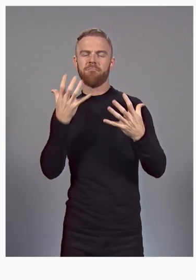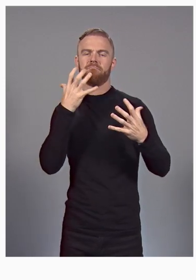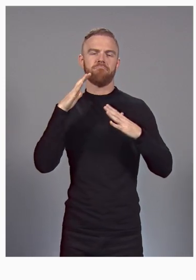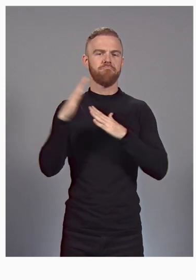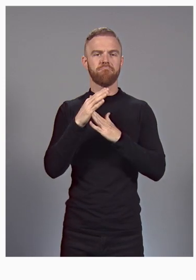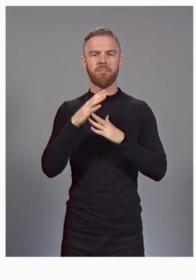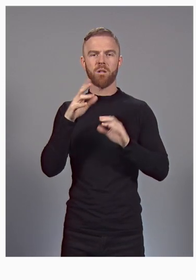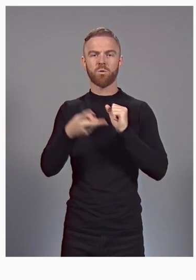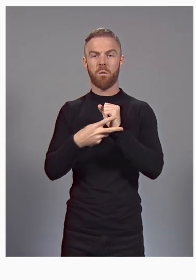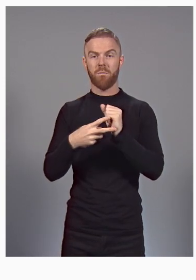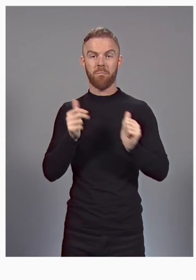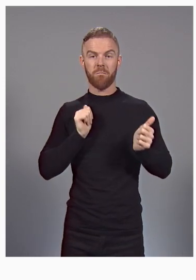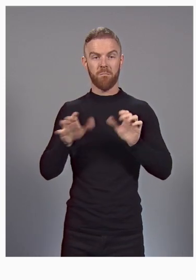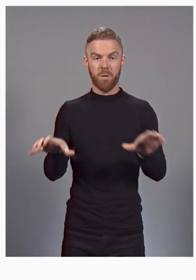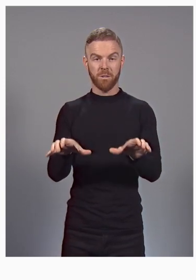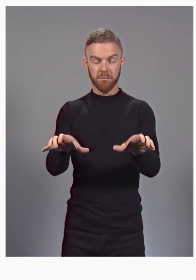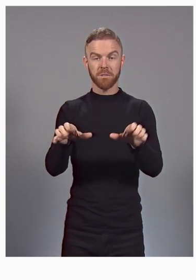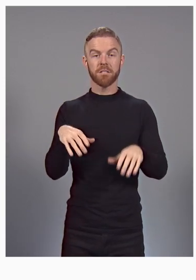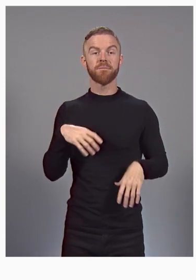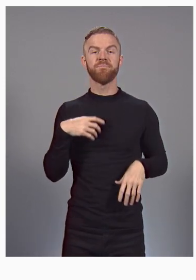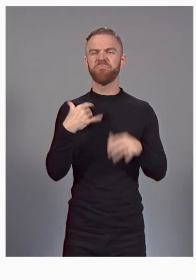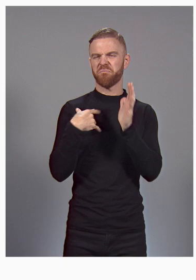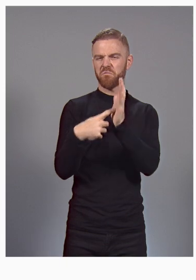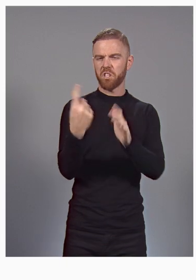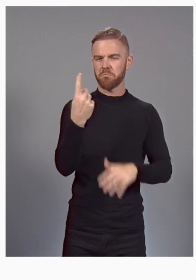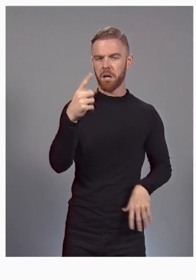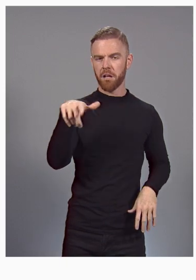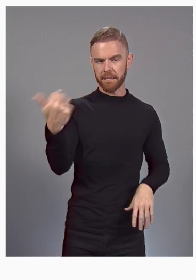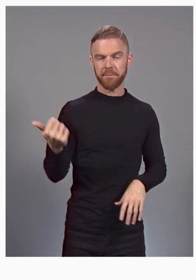performance. Now, let me show you something else.